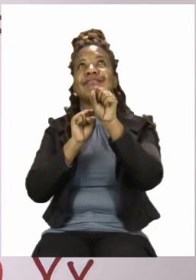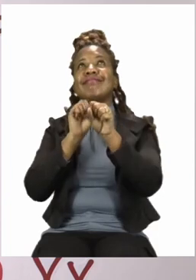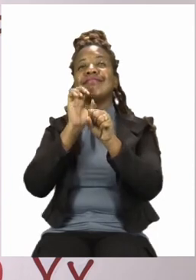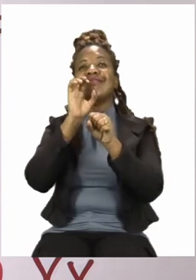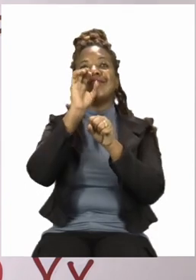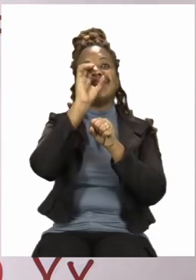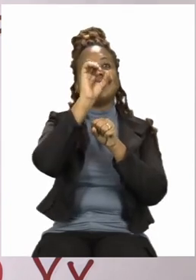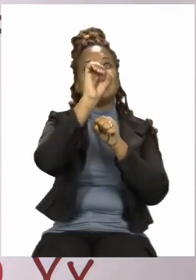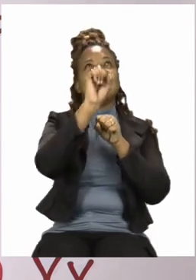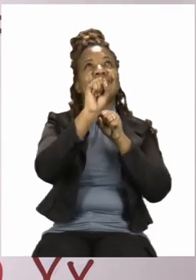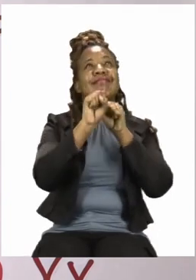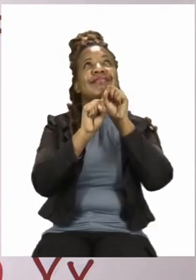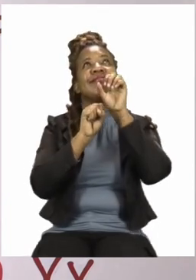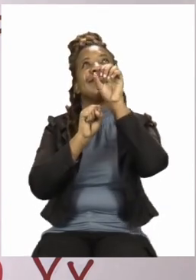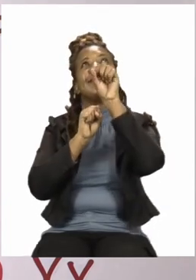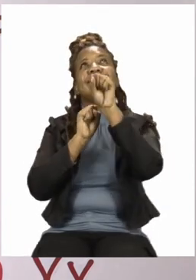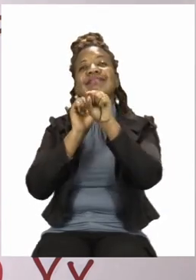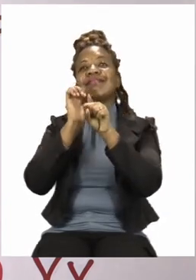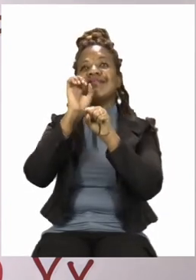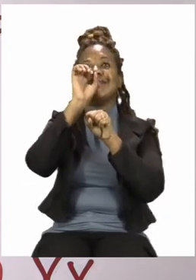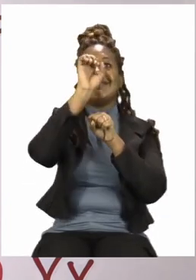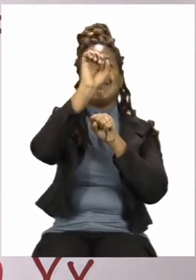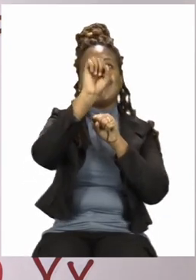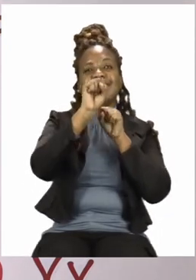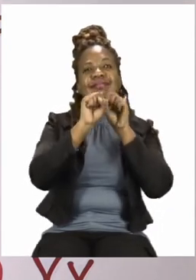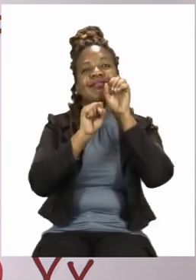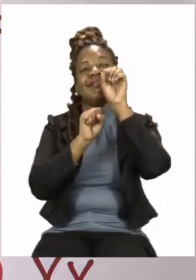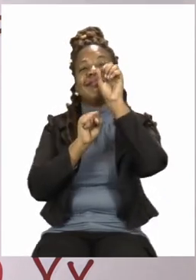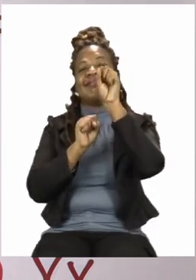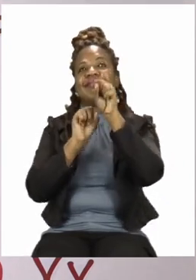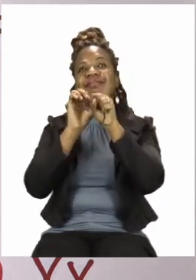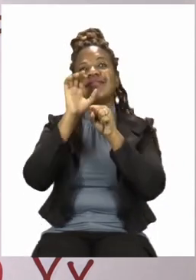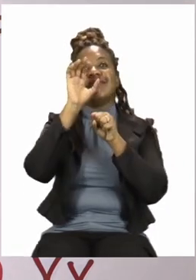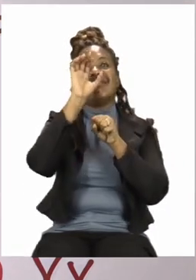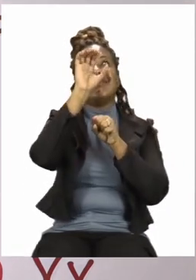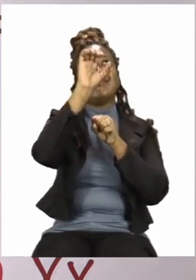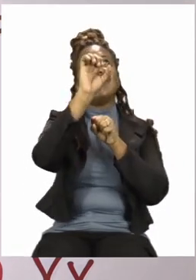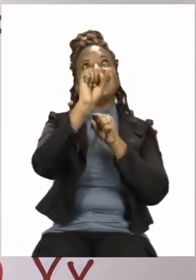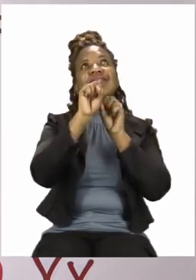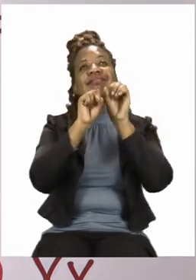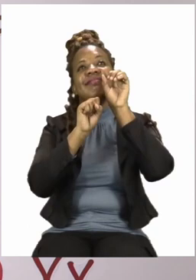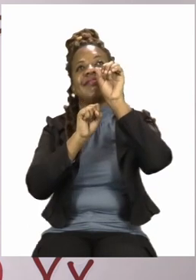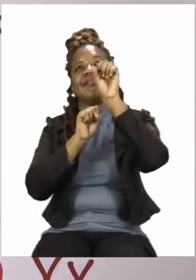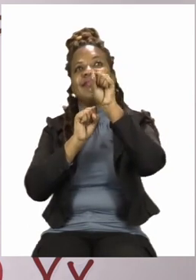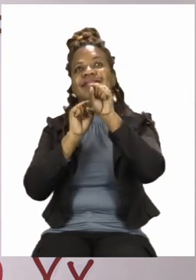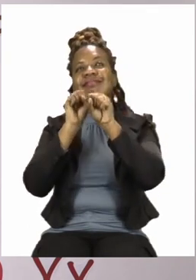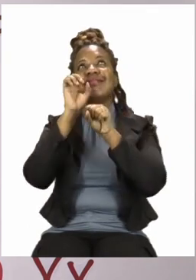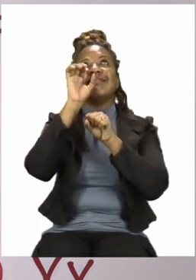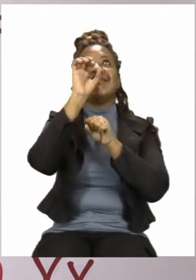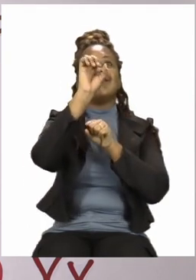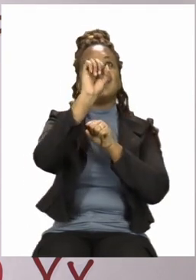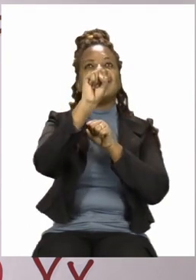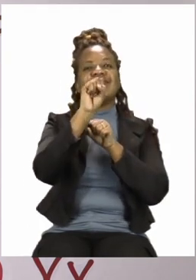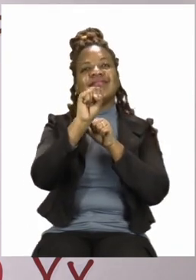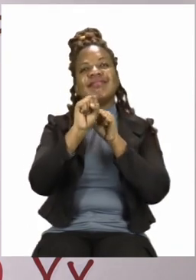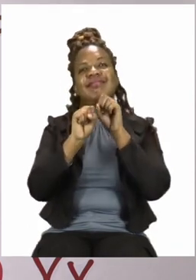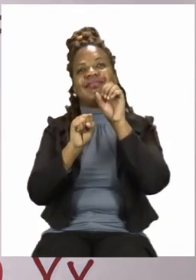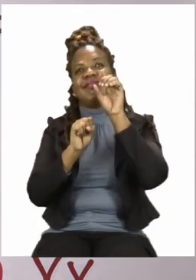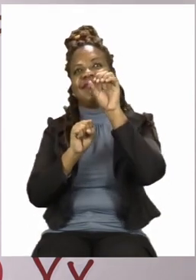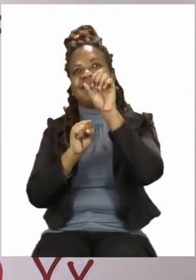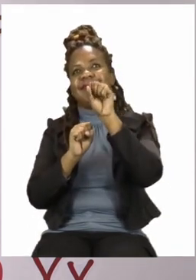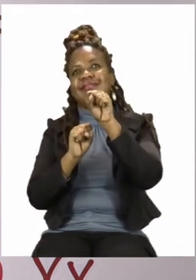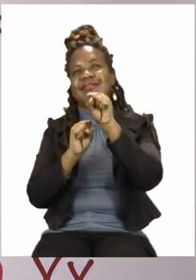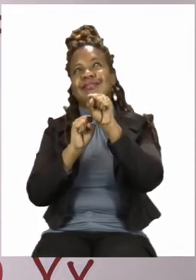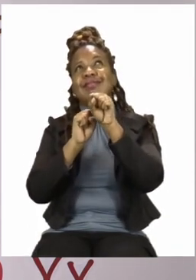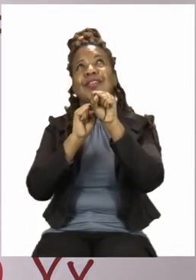So we're climbing the ladder, going up, going up, going up, and we have reached the